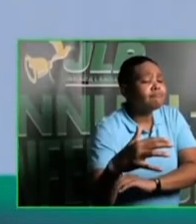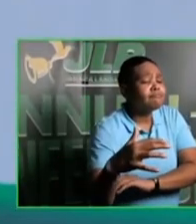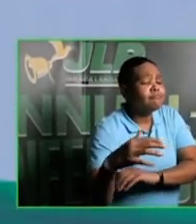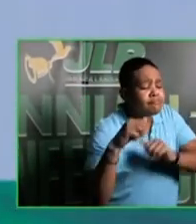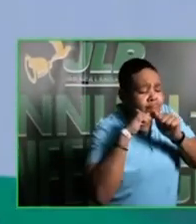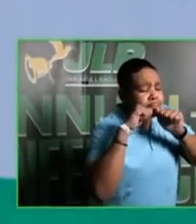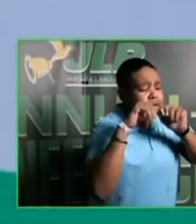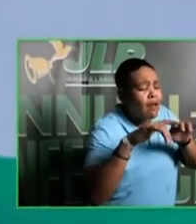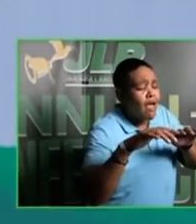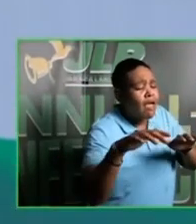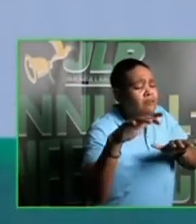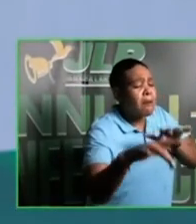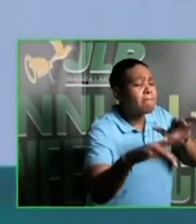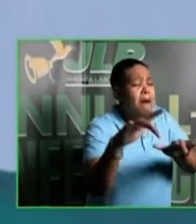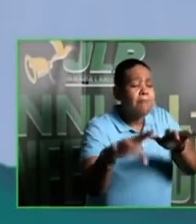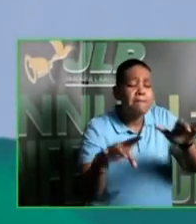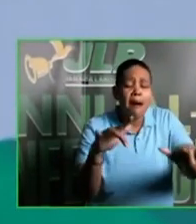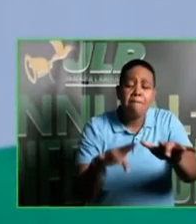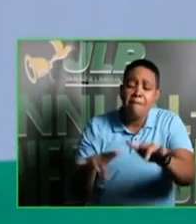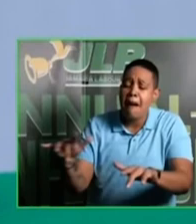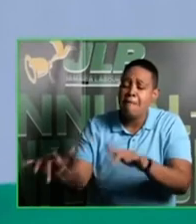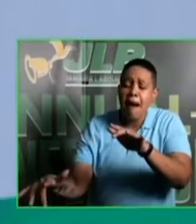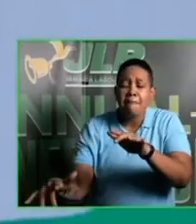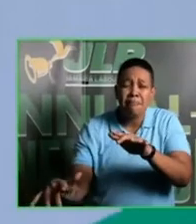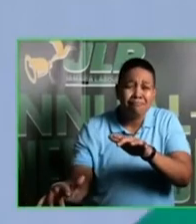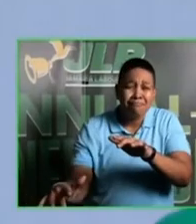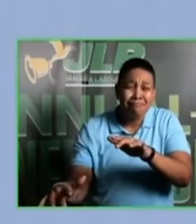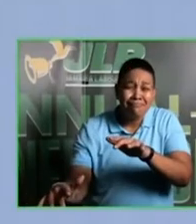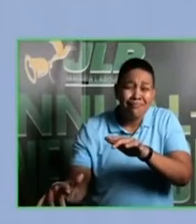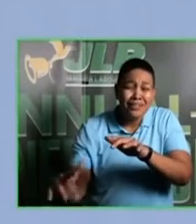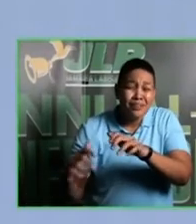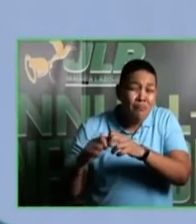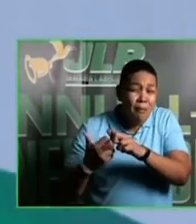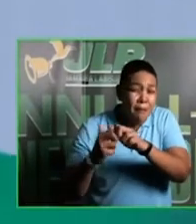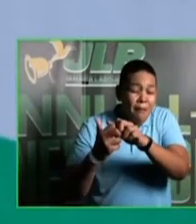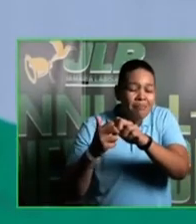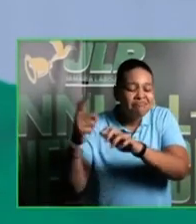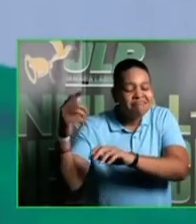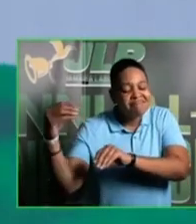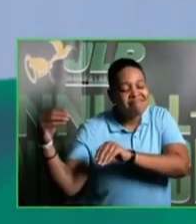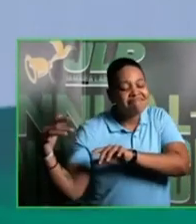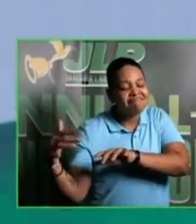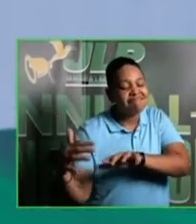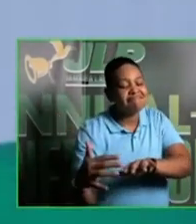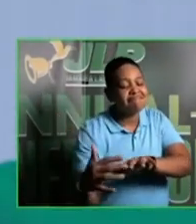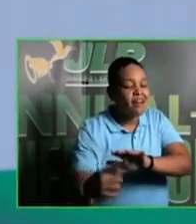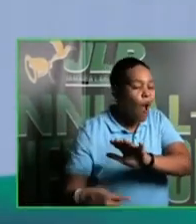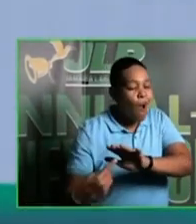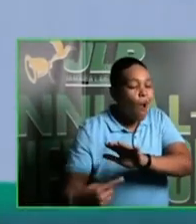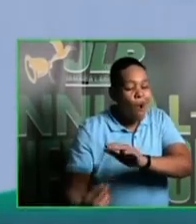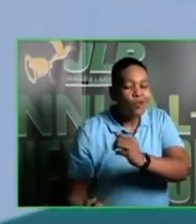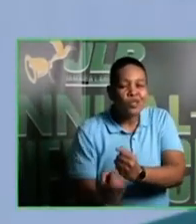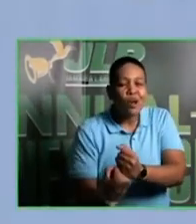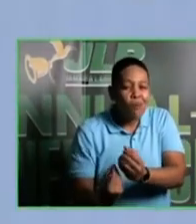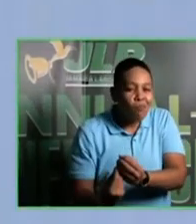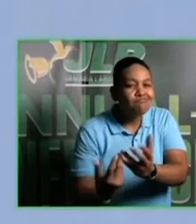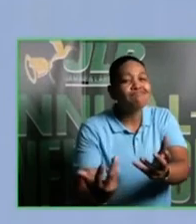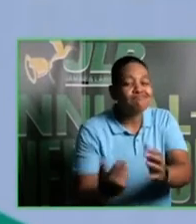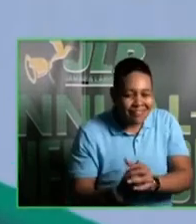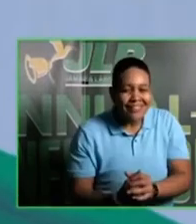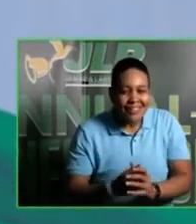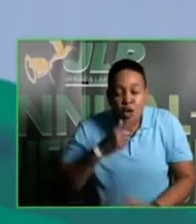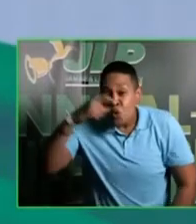been our light through countless hours of trials, and who grants us the